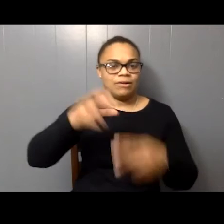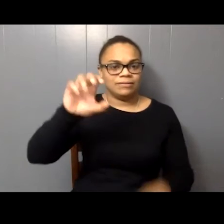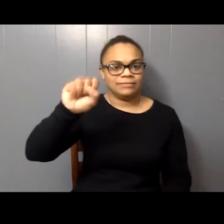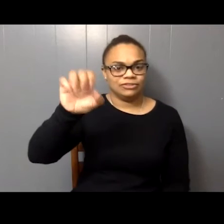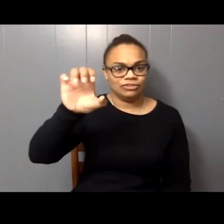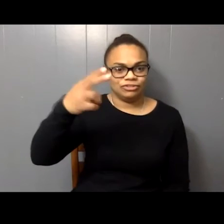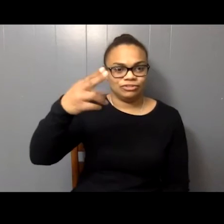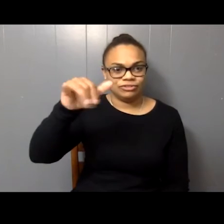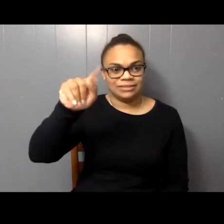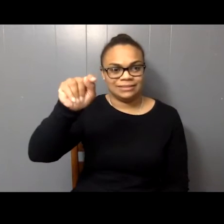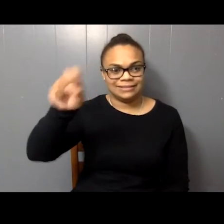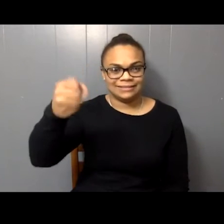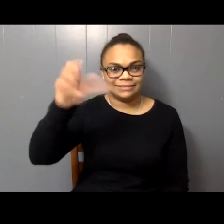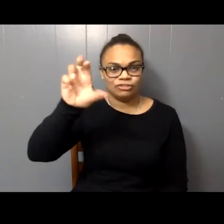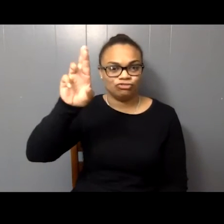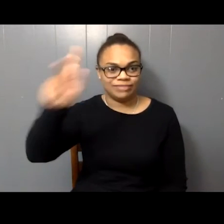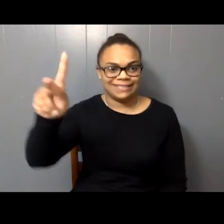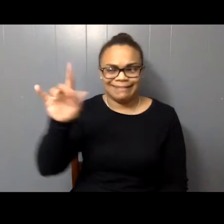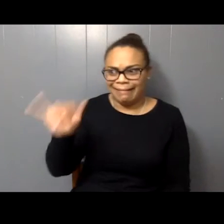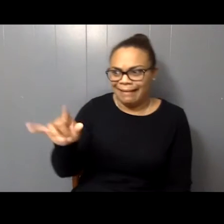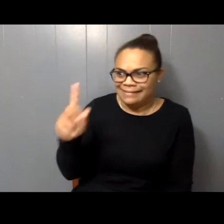I was wondering how I would say